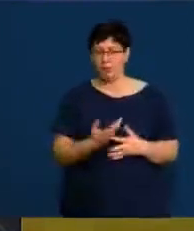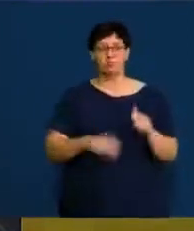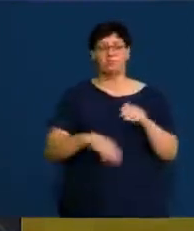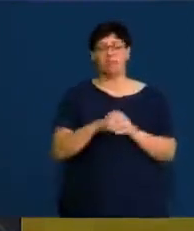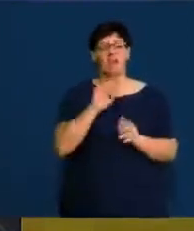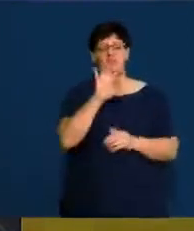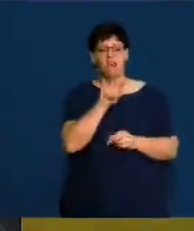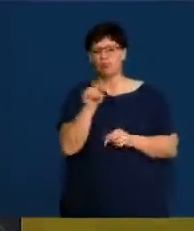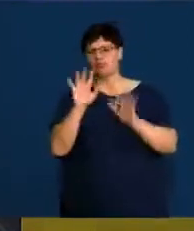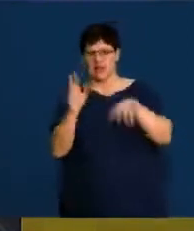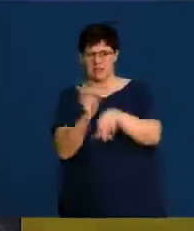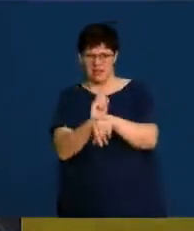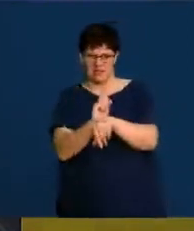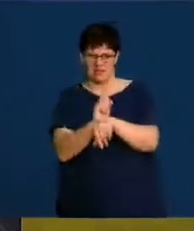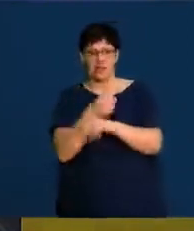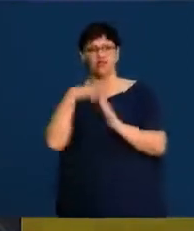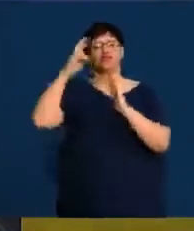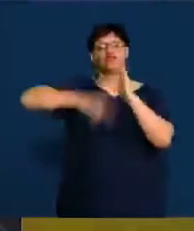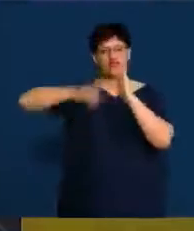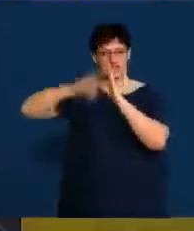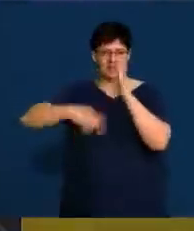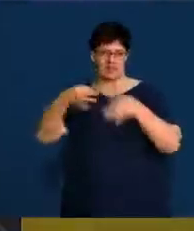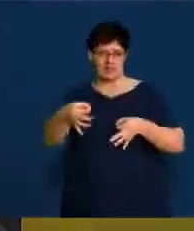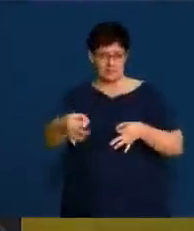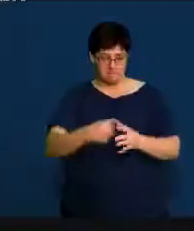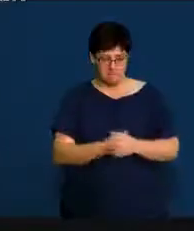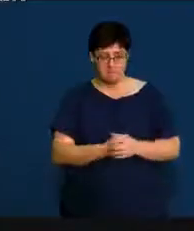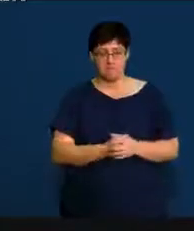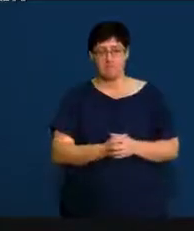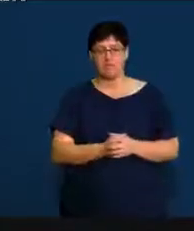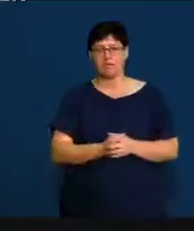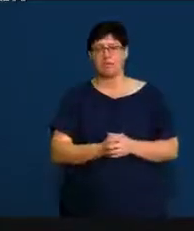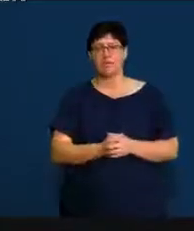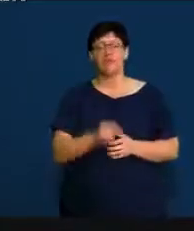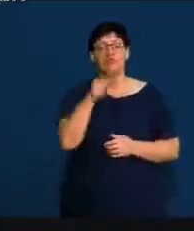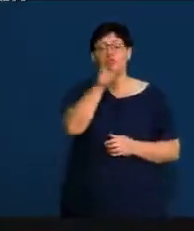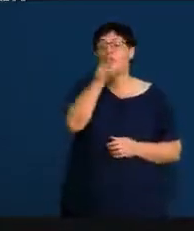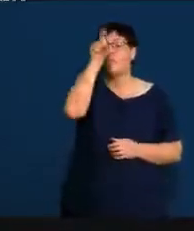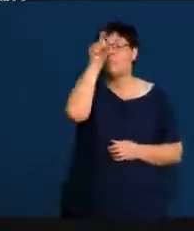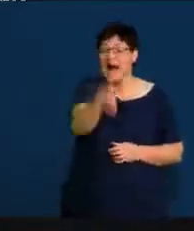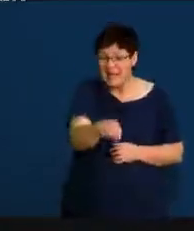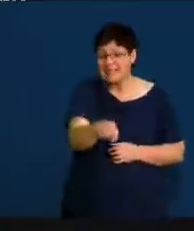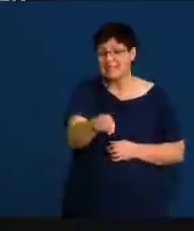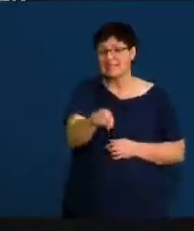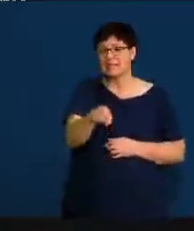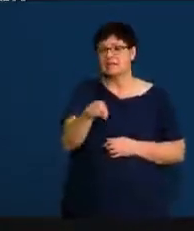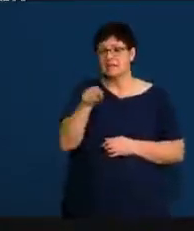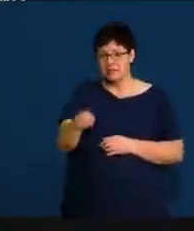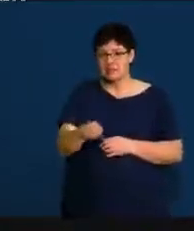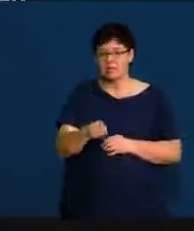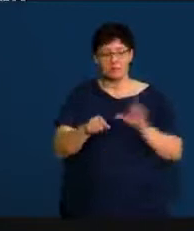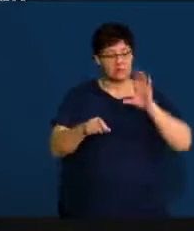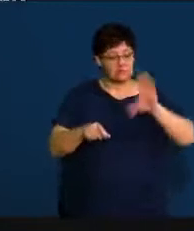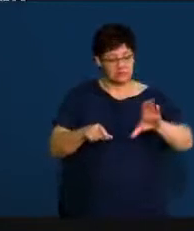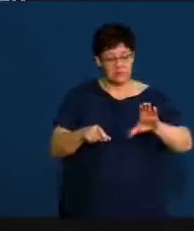of 5 to 10 minutes, just reading through the paper. You must be able to locate the map and